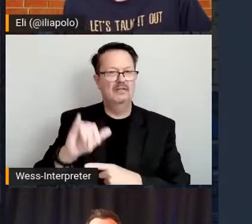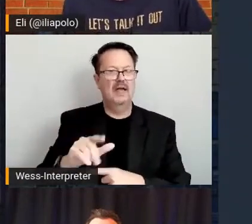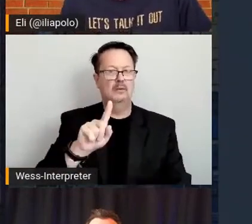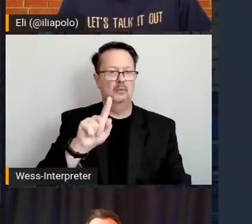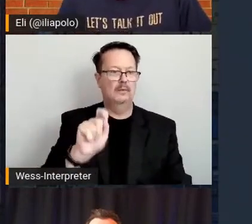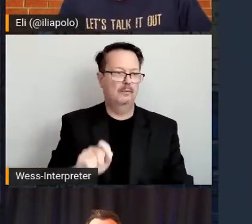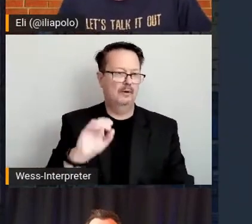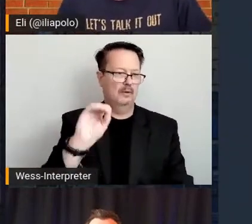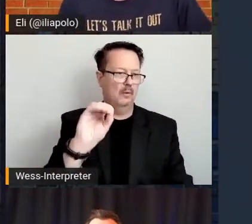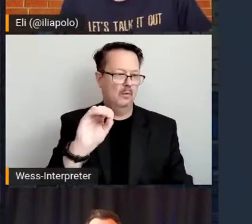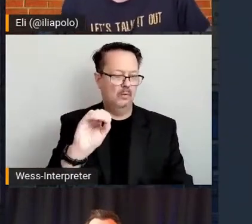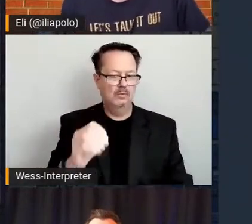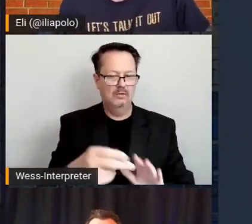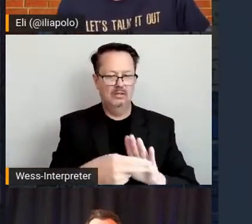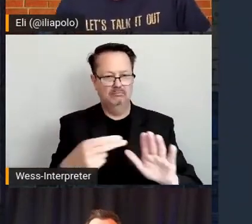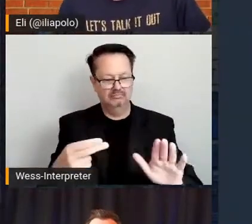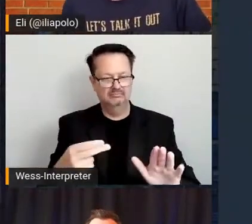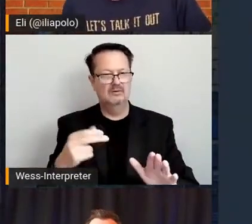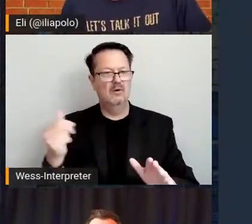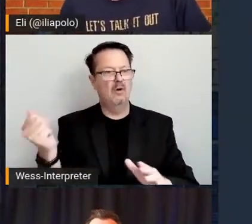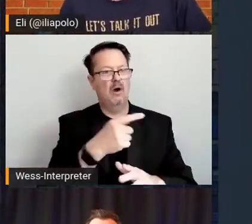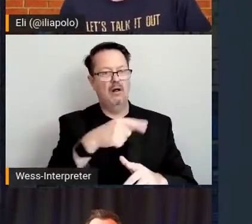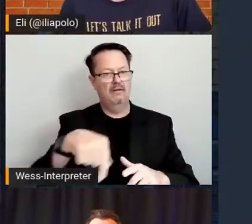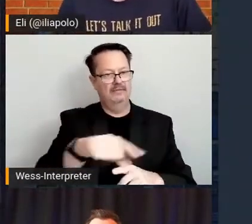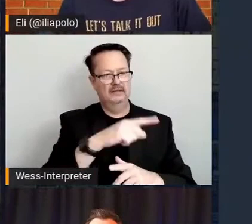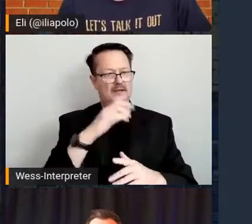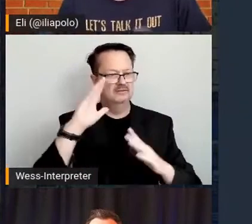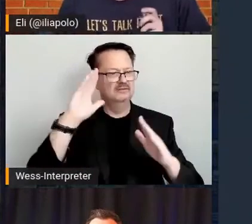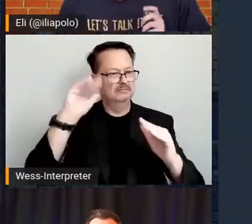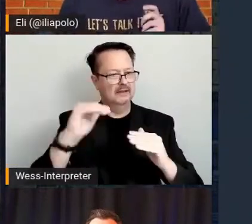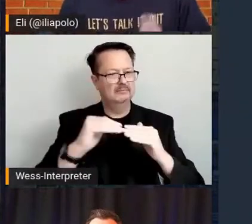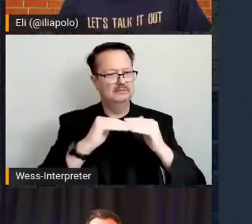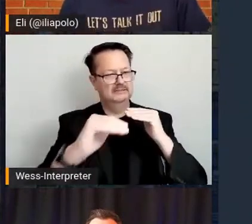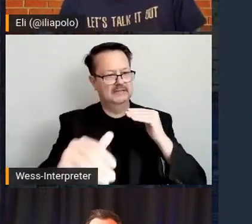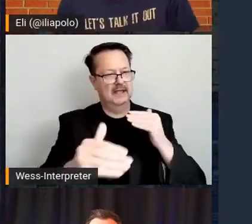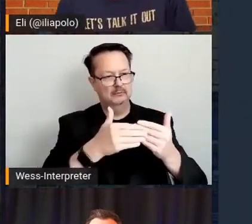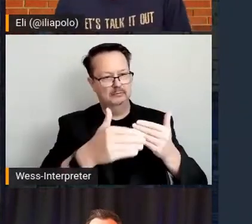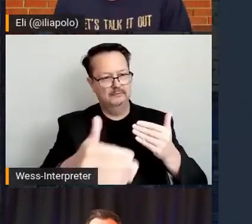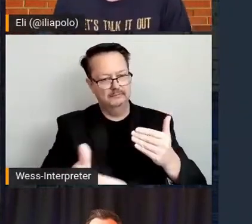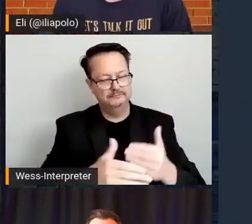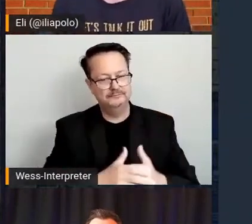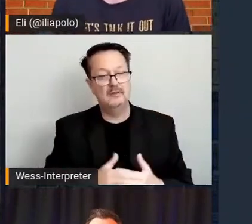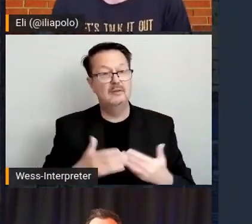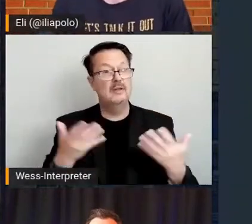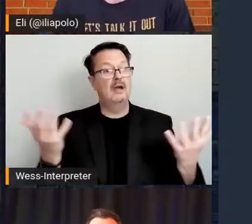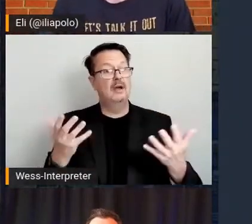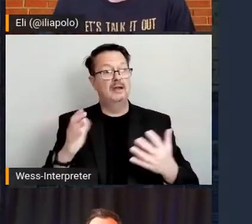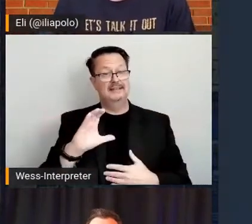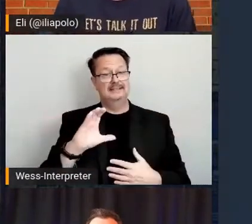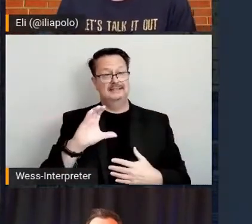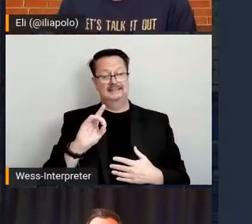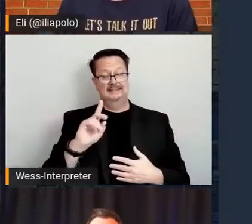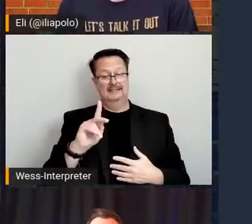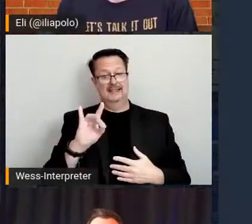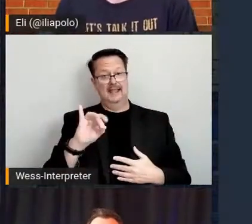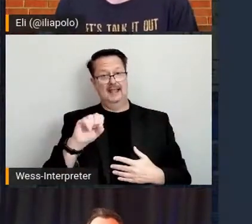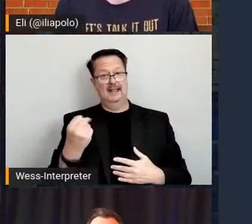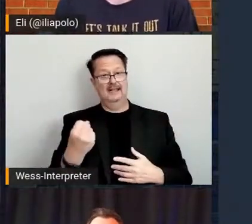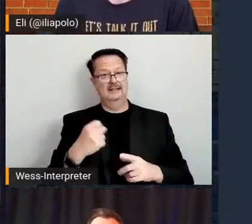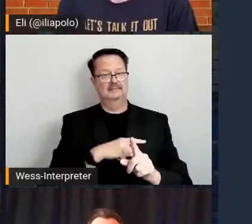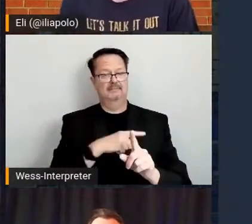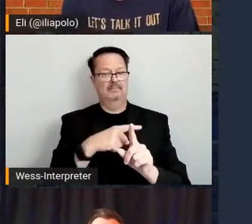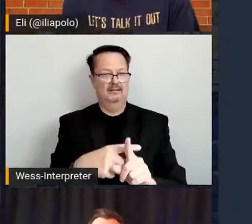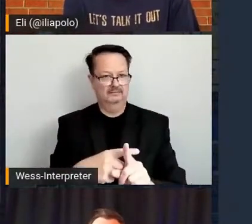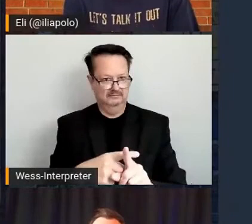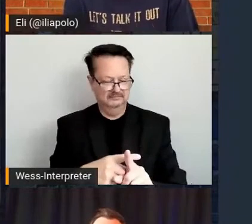all its APIs are expected to be stable going forward. Now, what about CDK8s Plus? So CDK8s Plus,